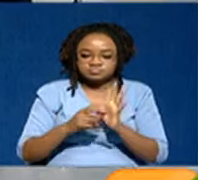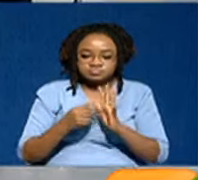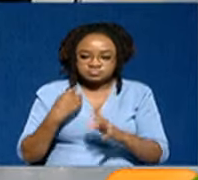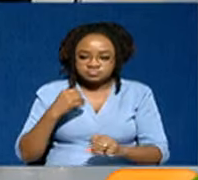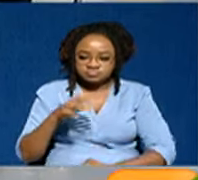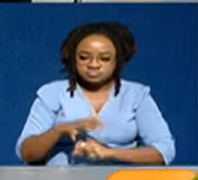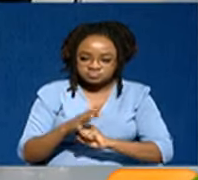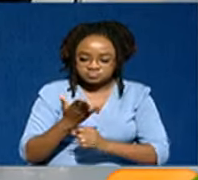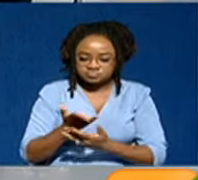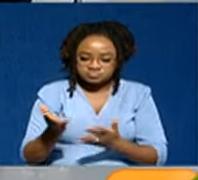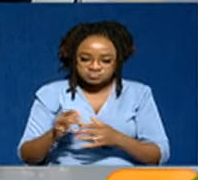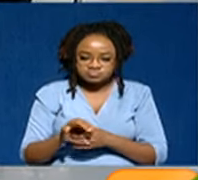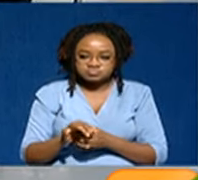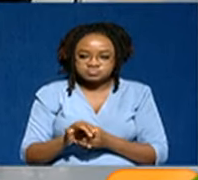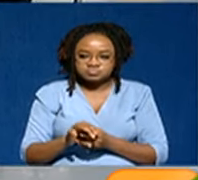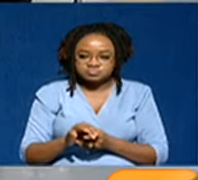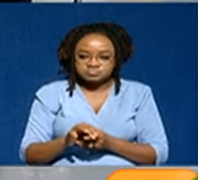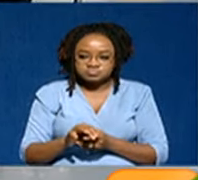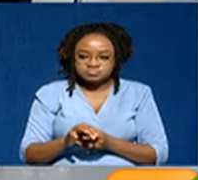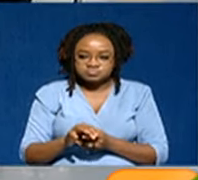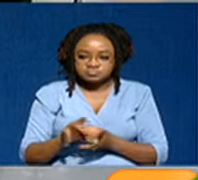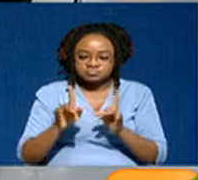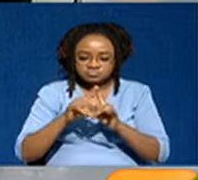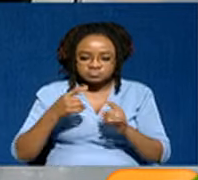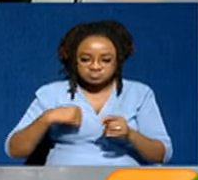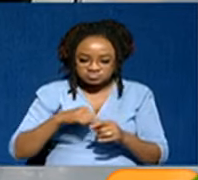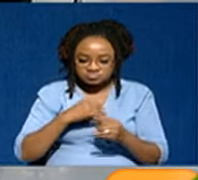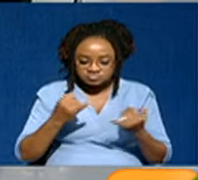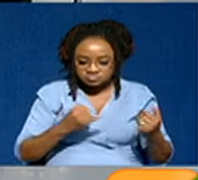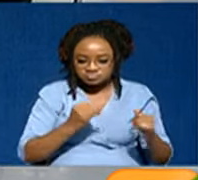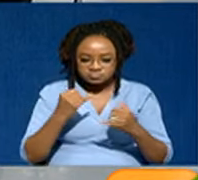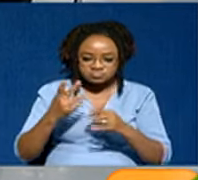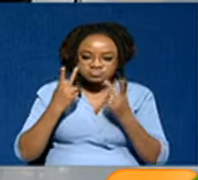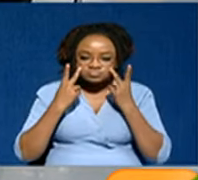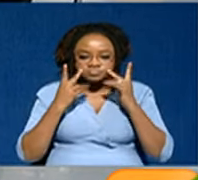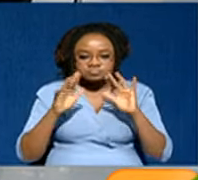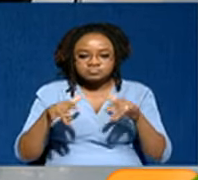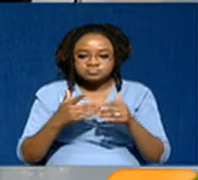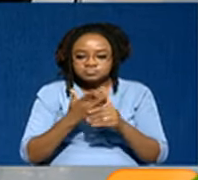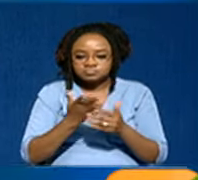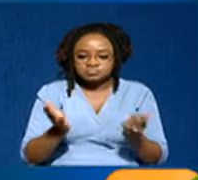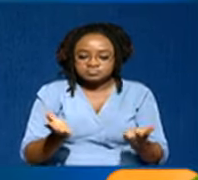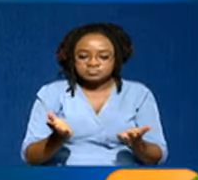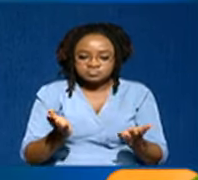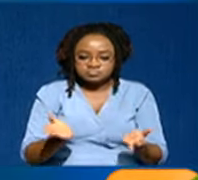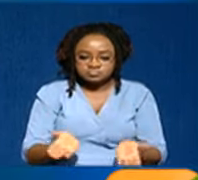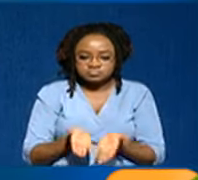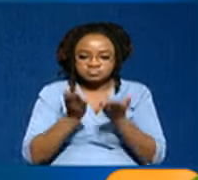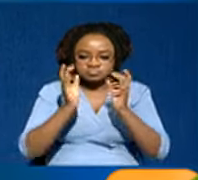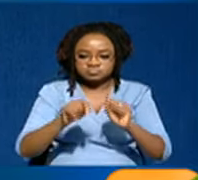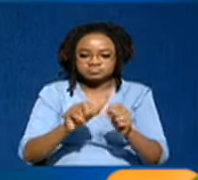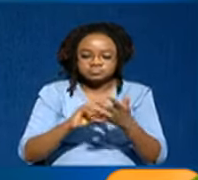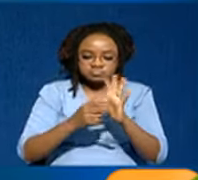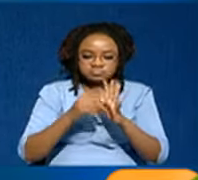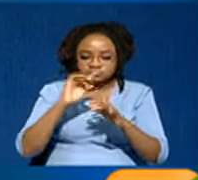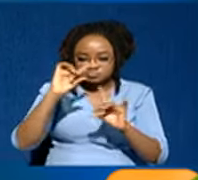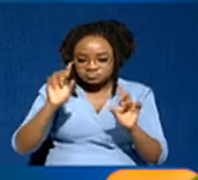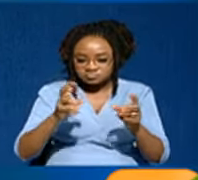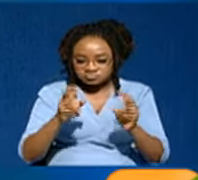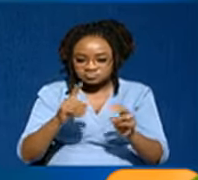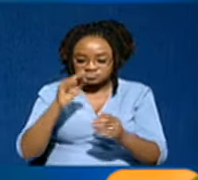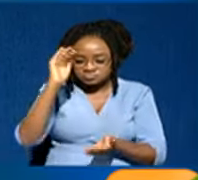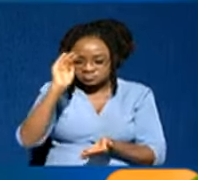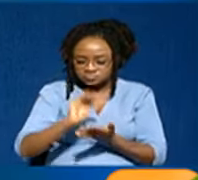that you in, have. You know, as we try to look at how the fiscal space can loosen up. Okay. So it is not an issue of reducing salaries or